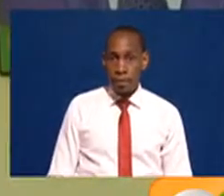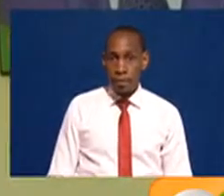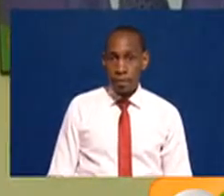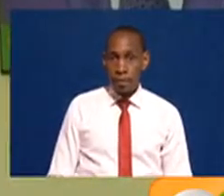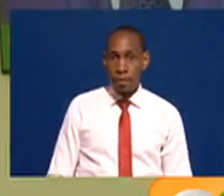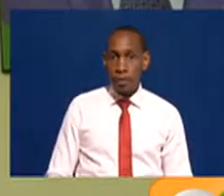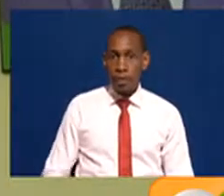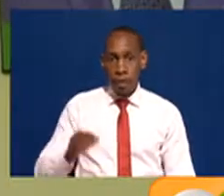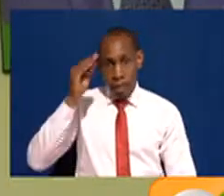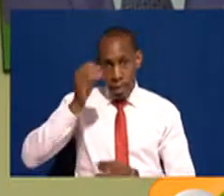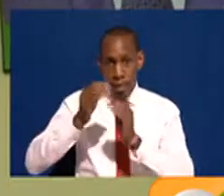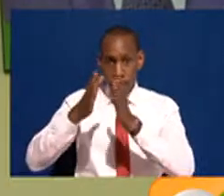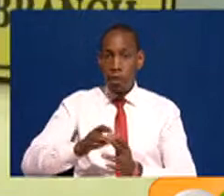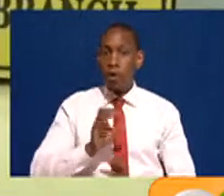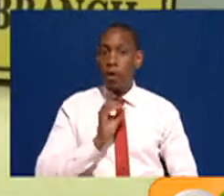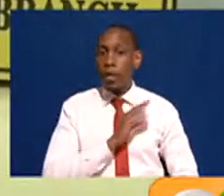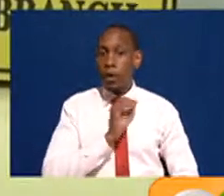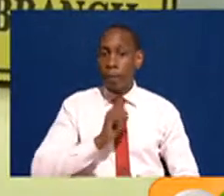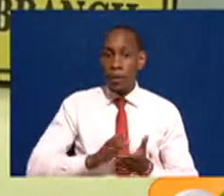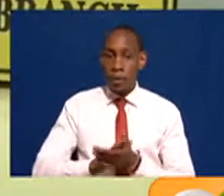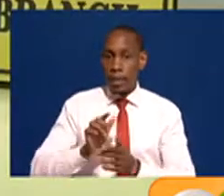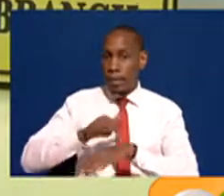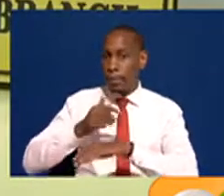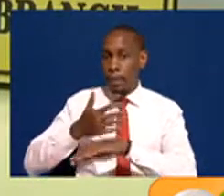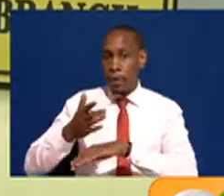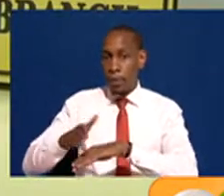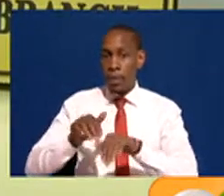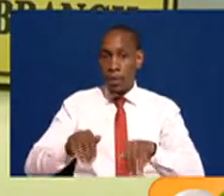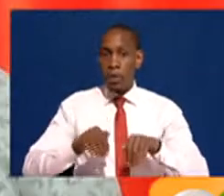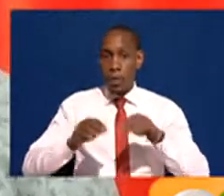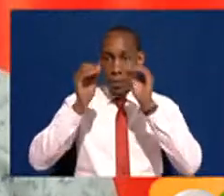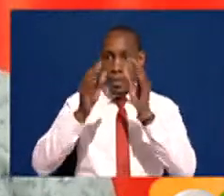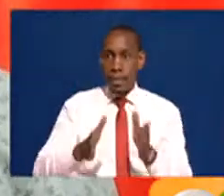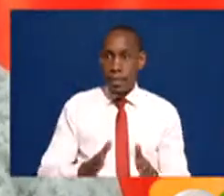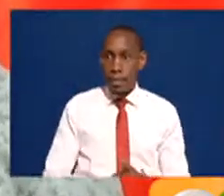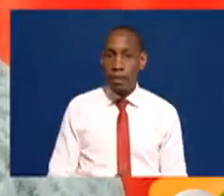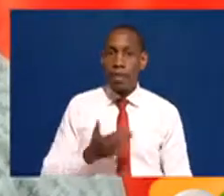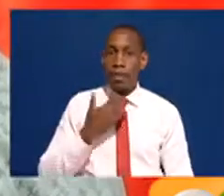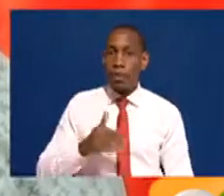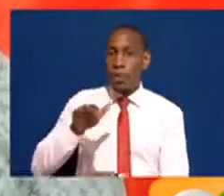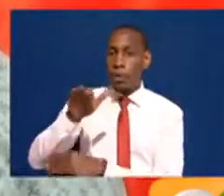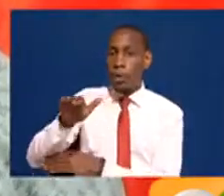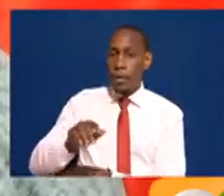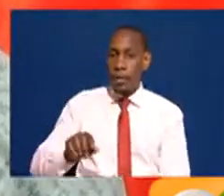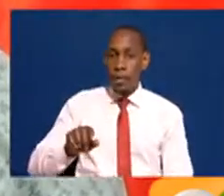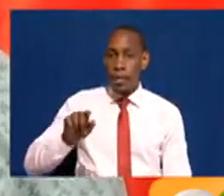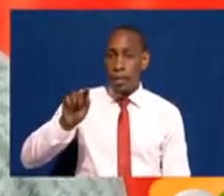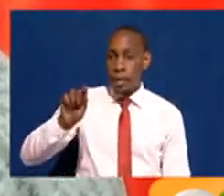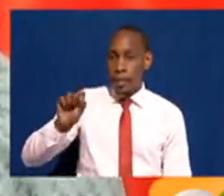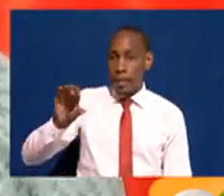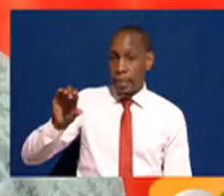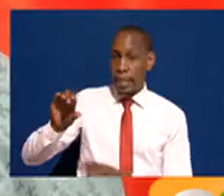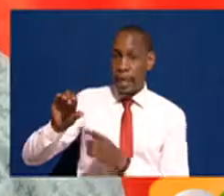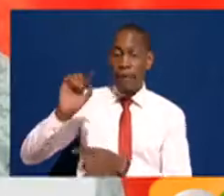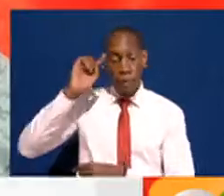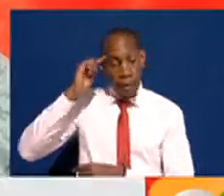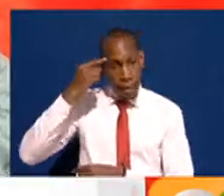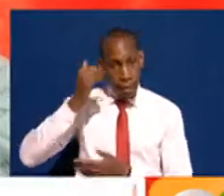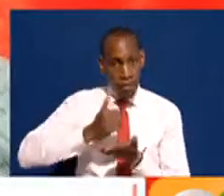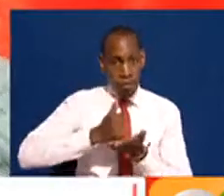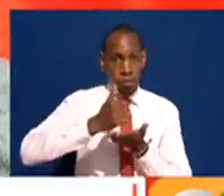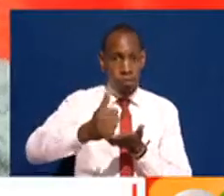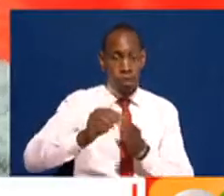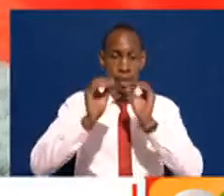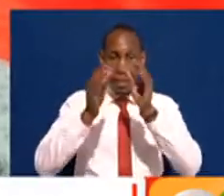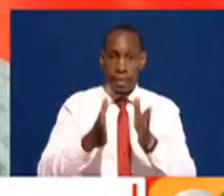officials decrying the inordinately long wait for teachers. We want to ask Teacher Service Commission to consider deploying